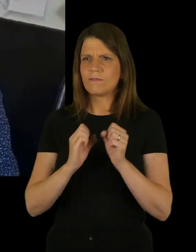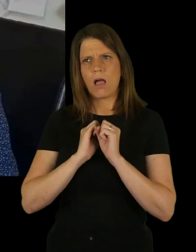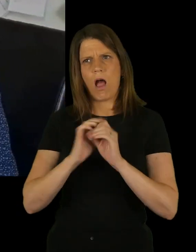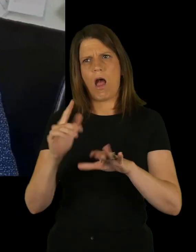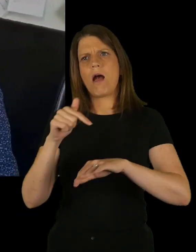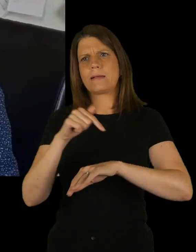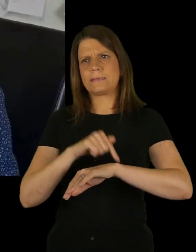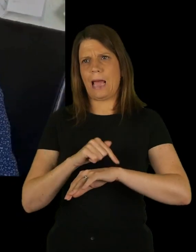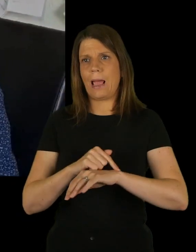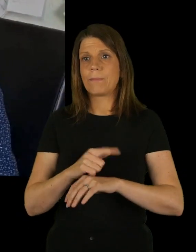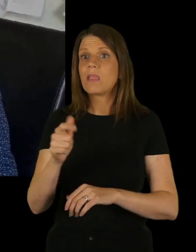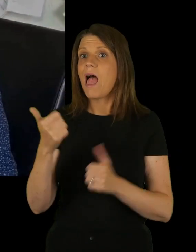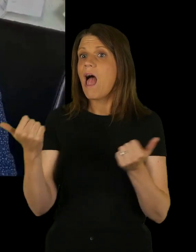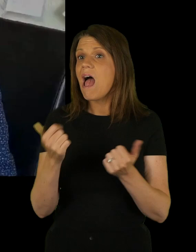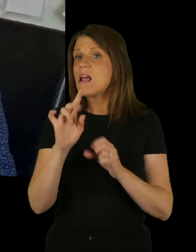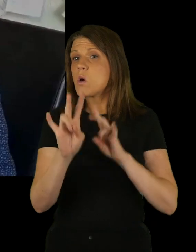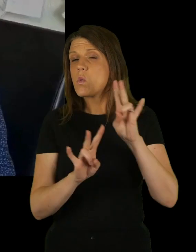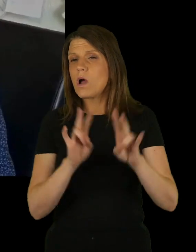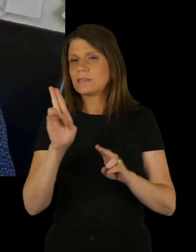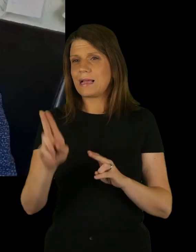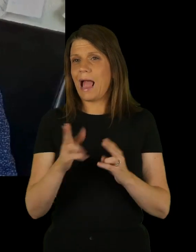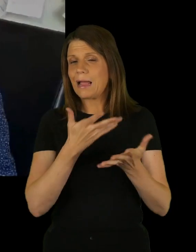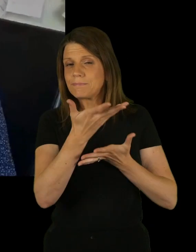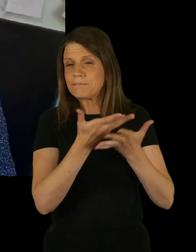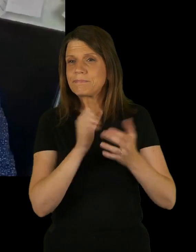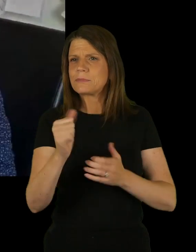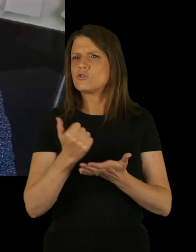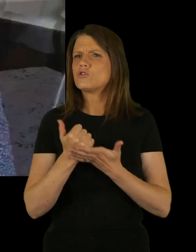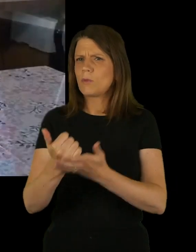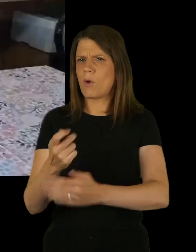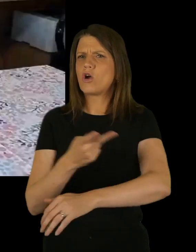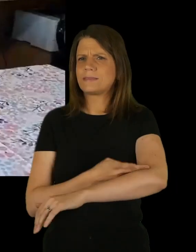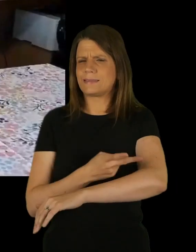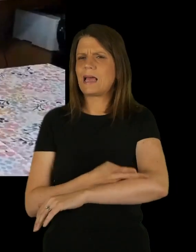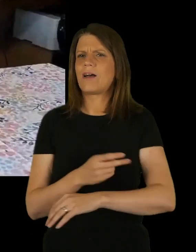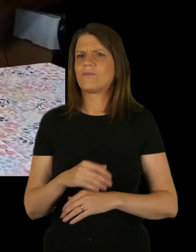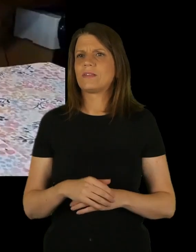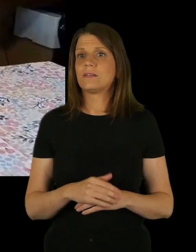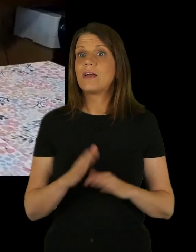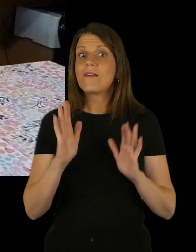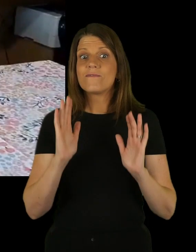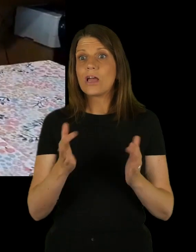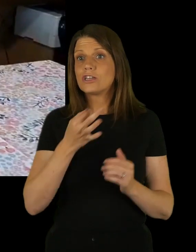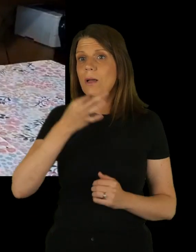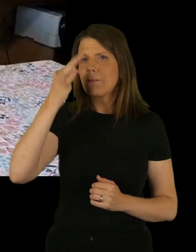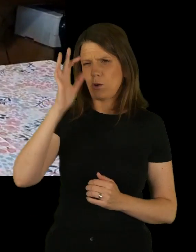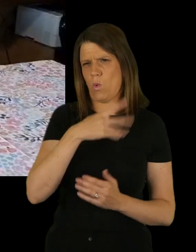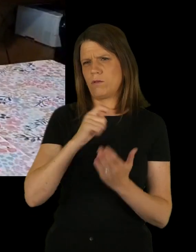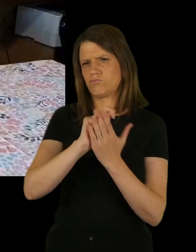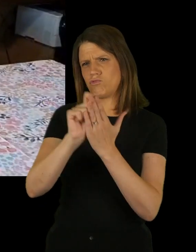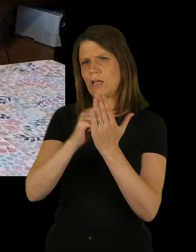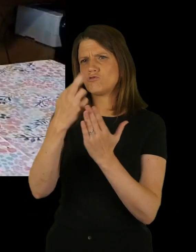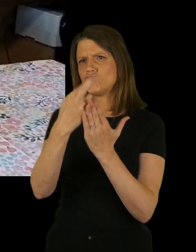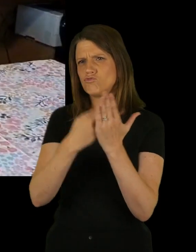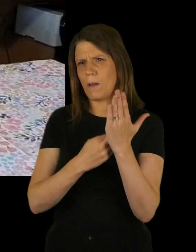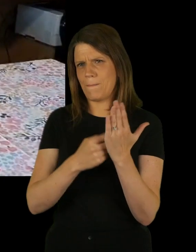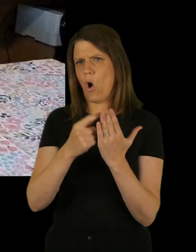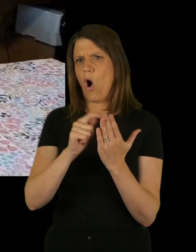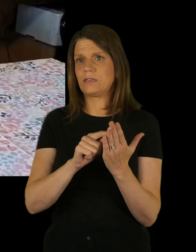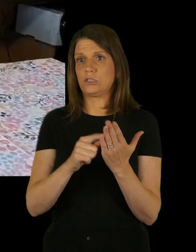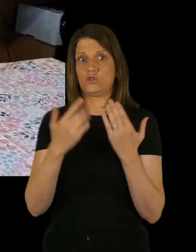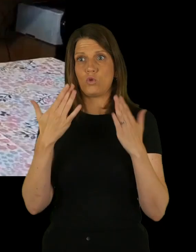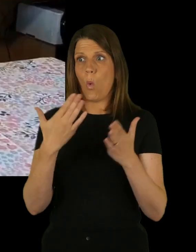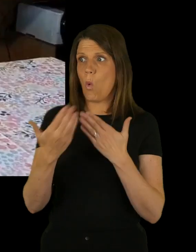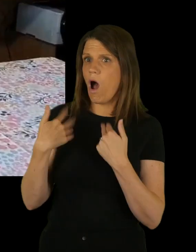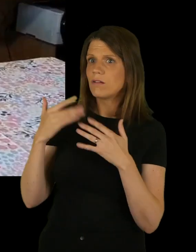all of the time. If you have any questions, you can speak with your support staff. After an inspection, we will write a report.